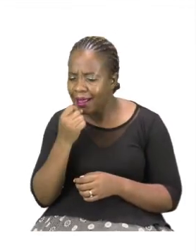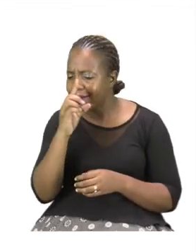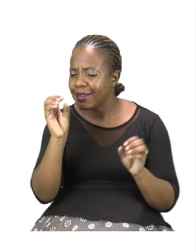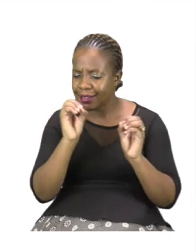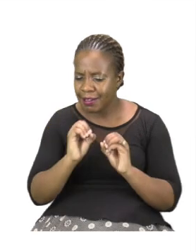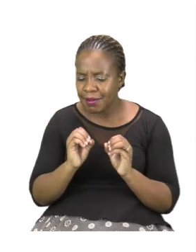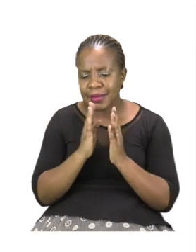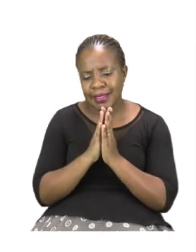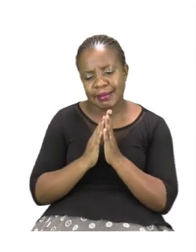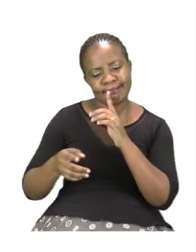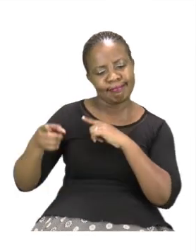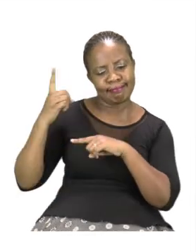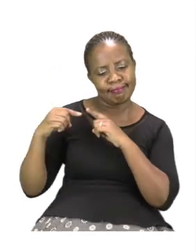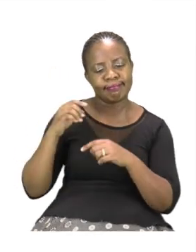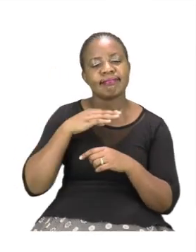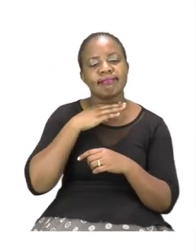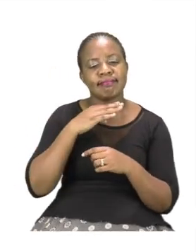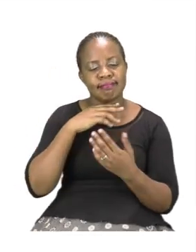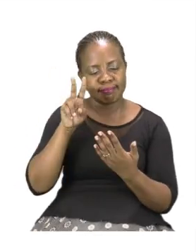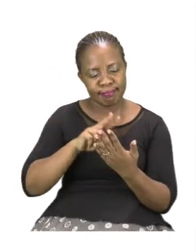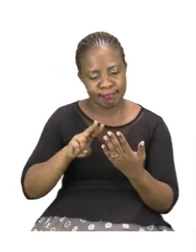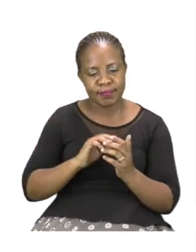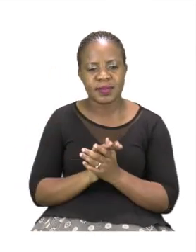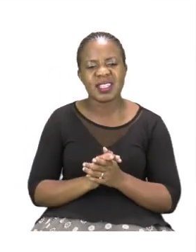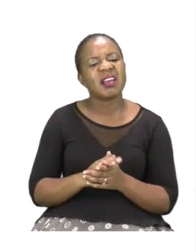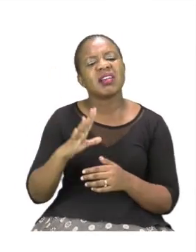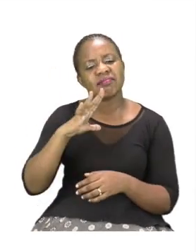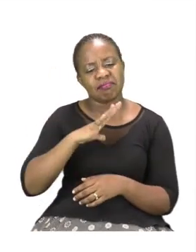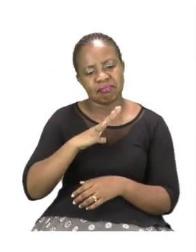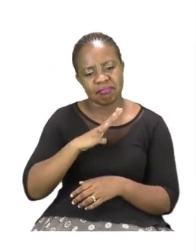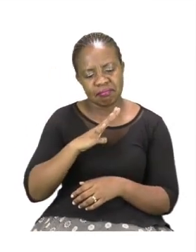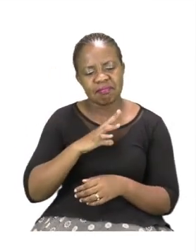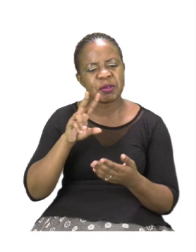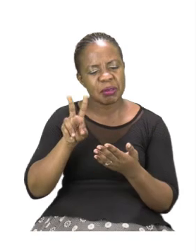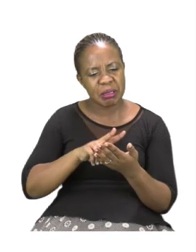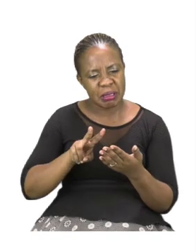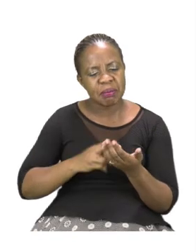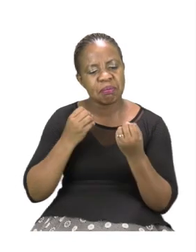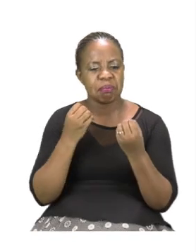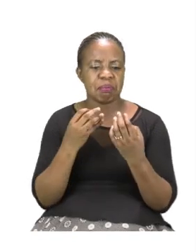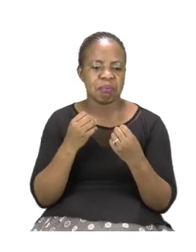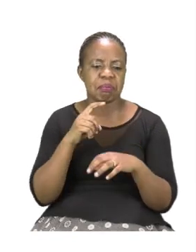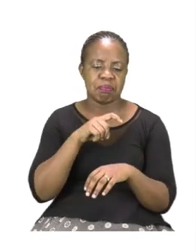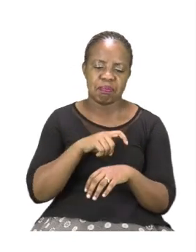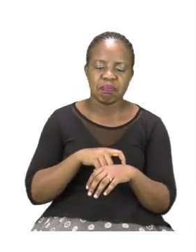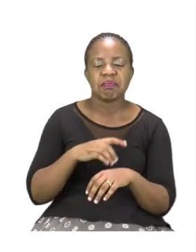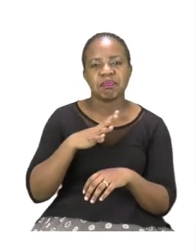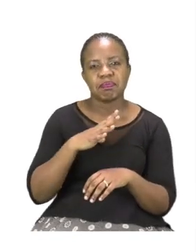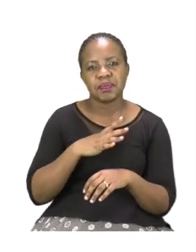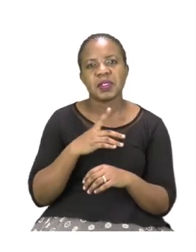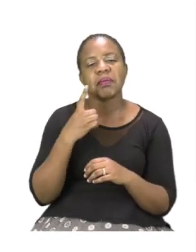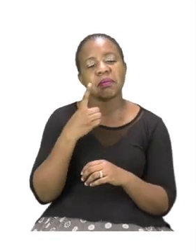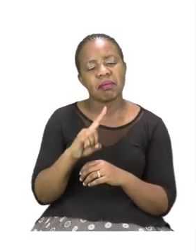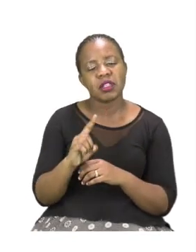again. It's okay to read it for more than 3 times. Just make sure that at the end of answering your